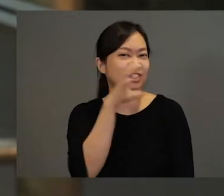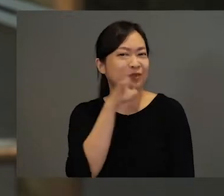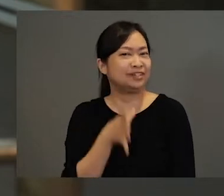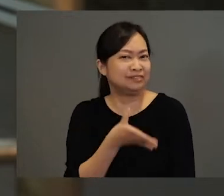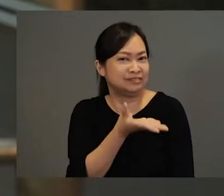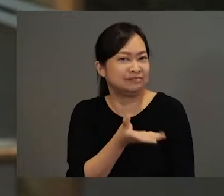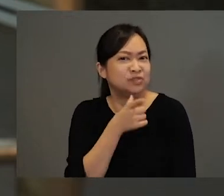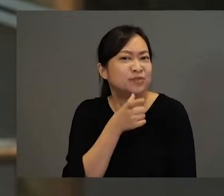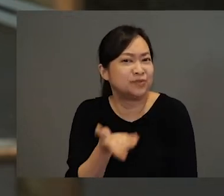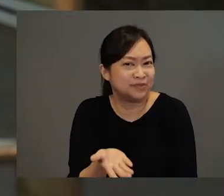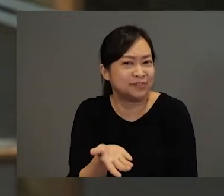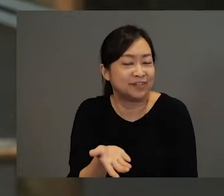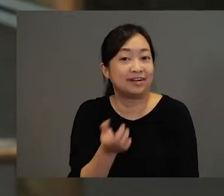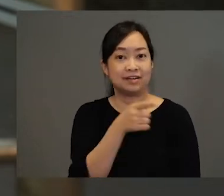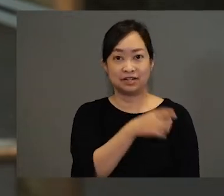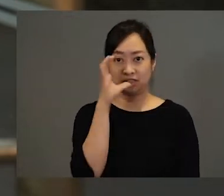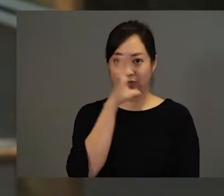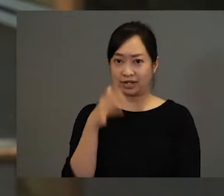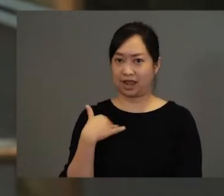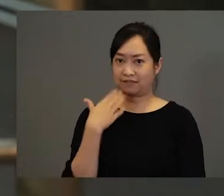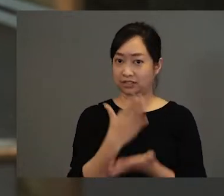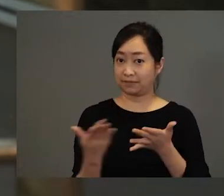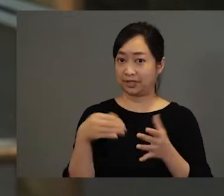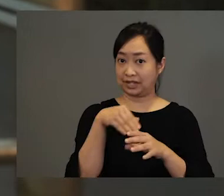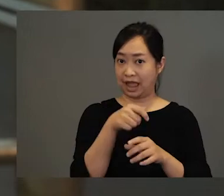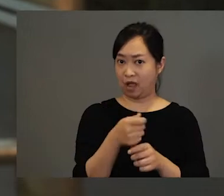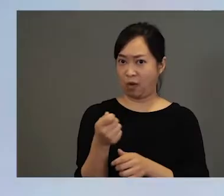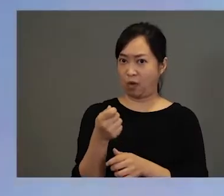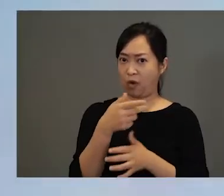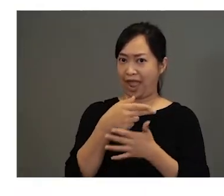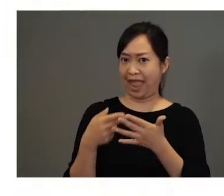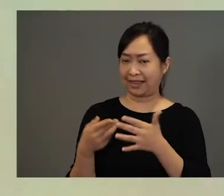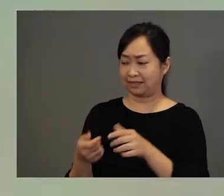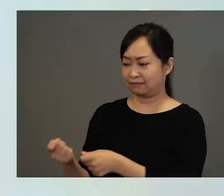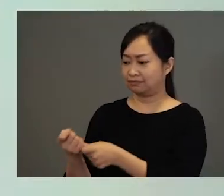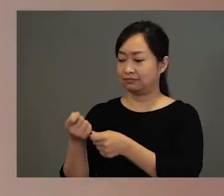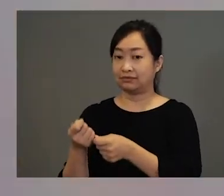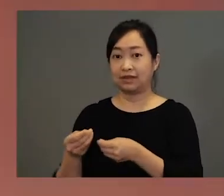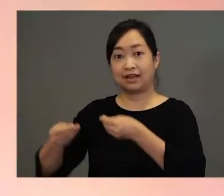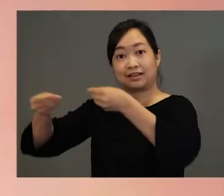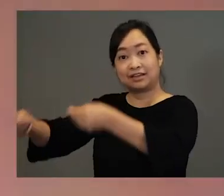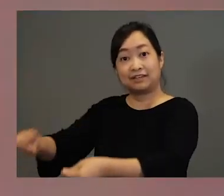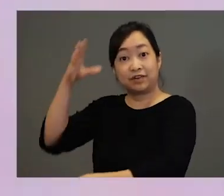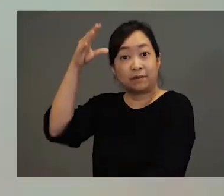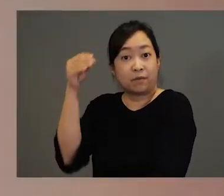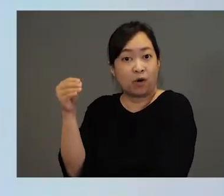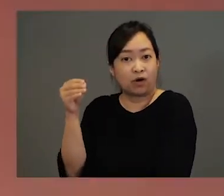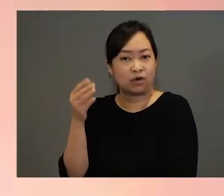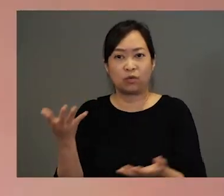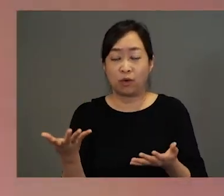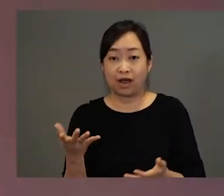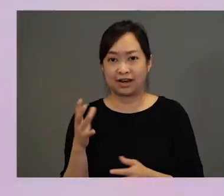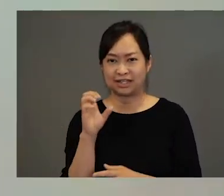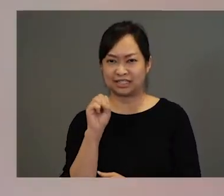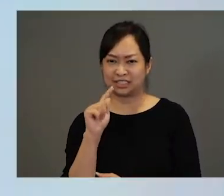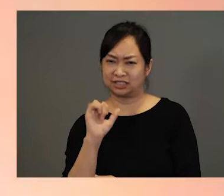that stranger could be? The stranger had something in his hands. He gave the boy what looked like a